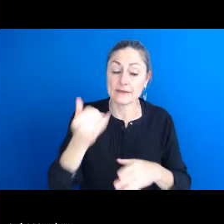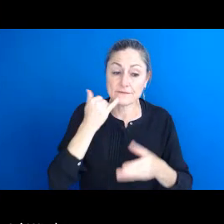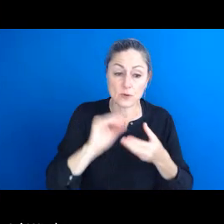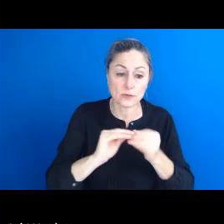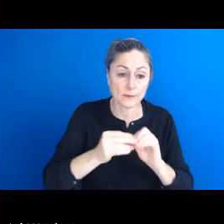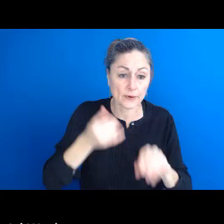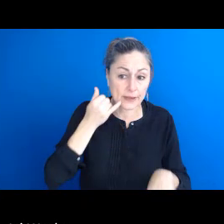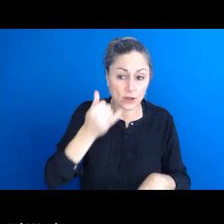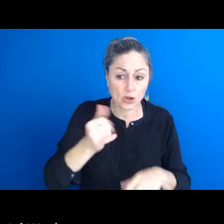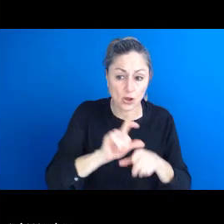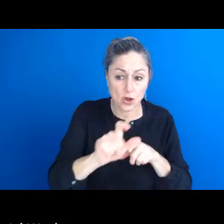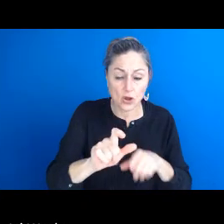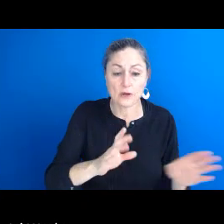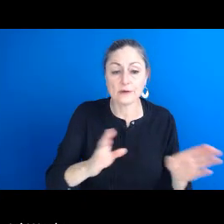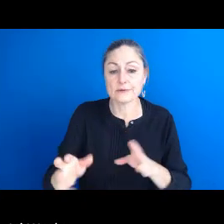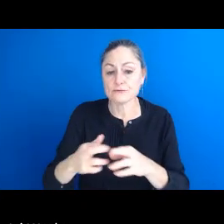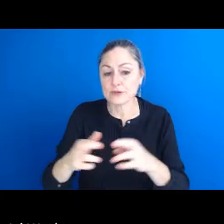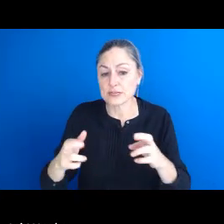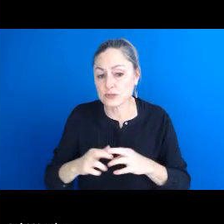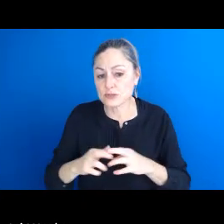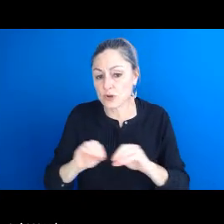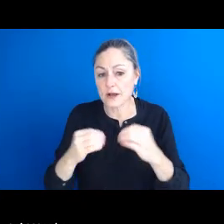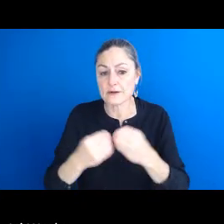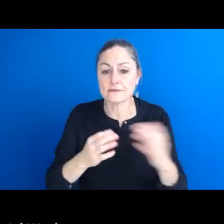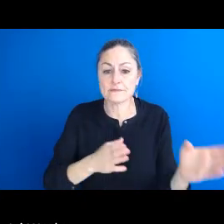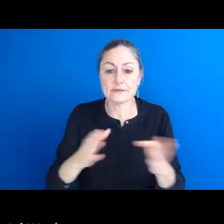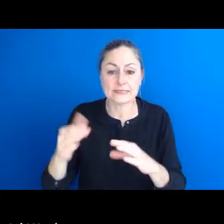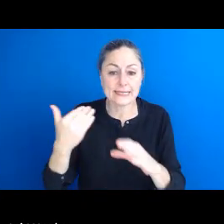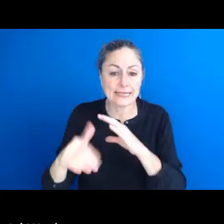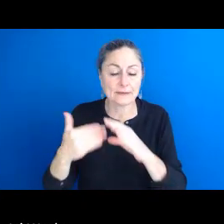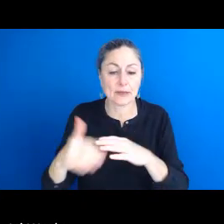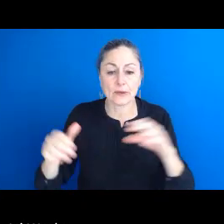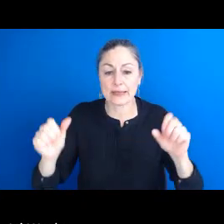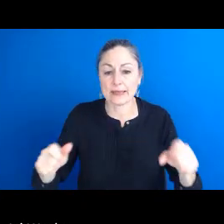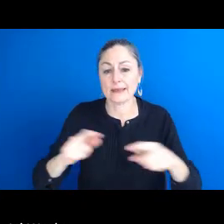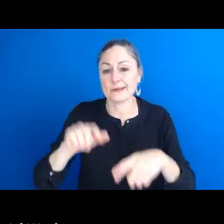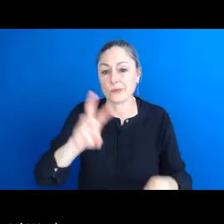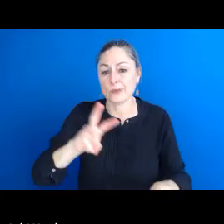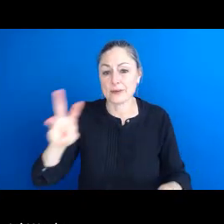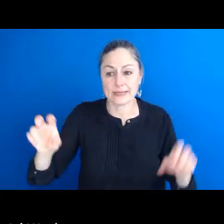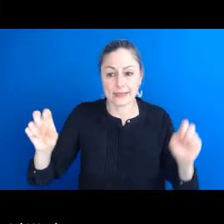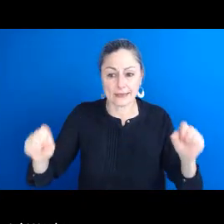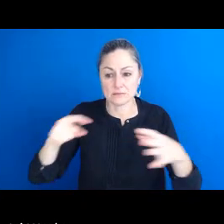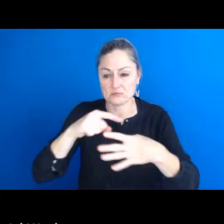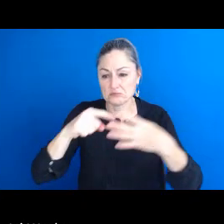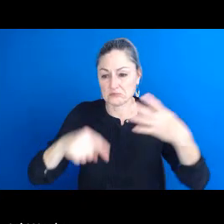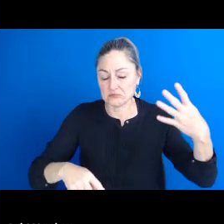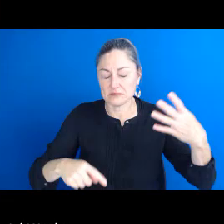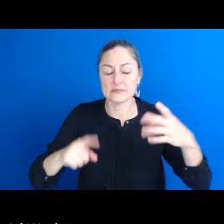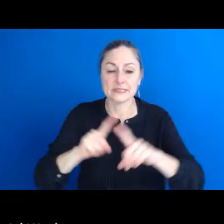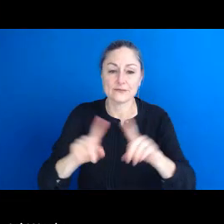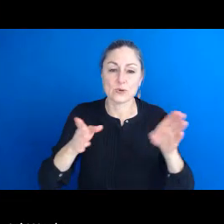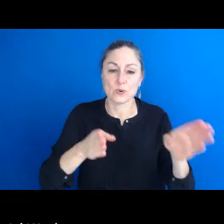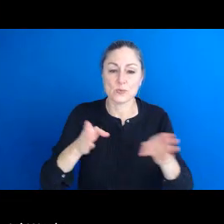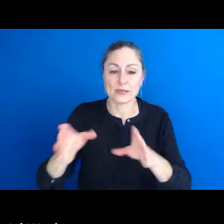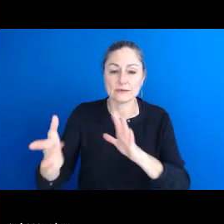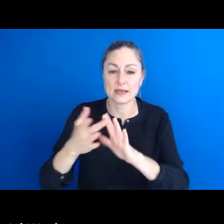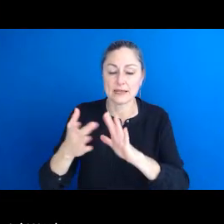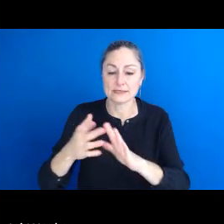one of the regional offices, you can send us an email, you can go on our website, and to get in touch with us and let us